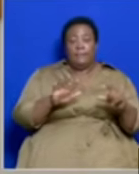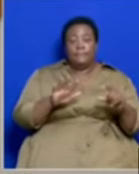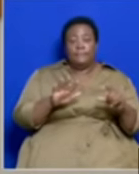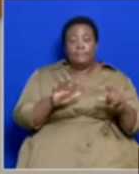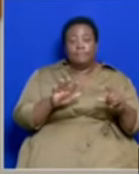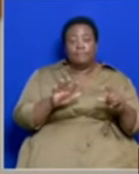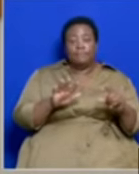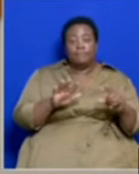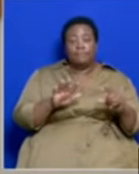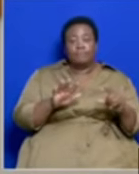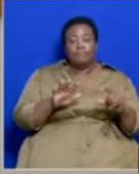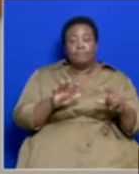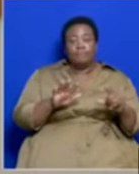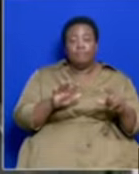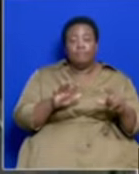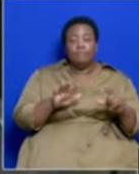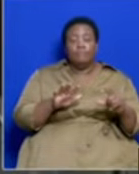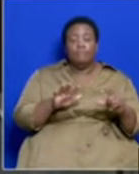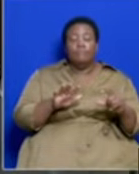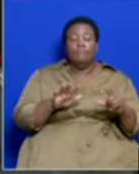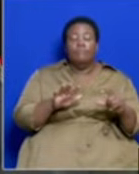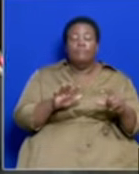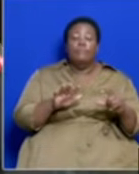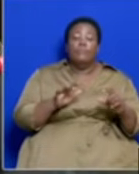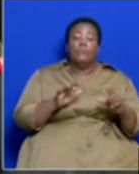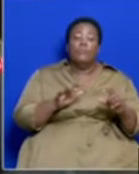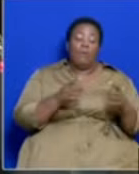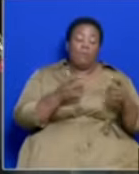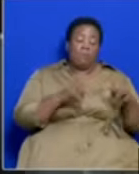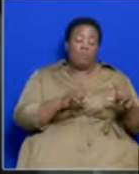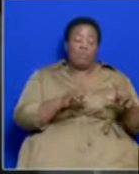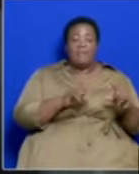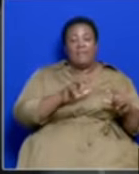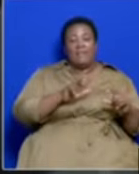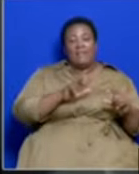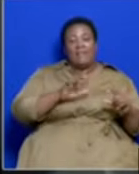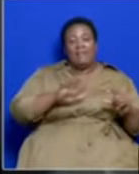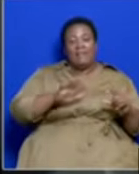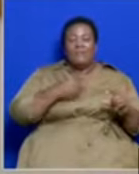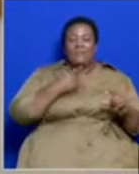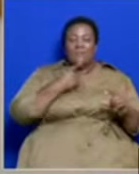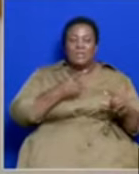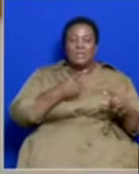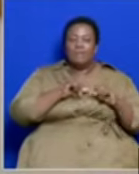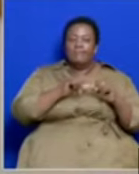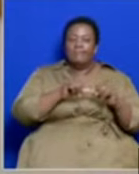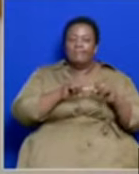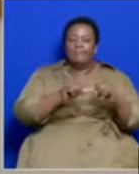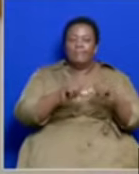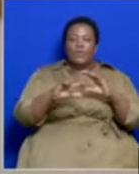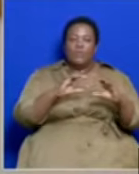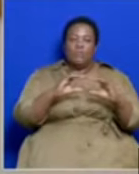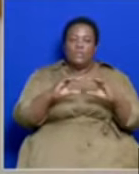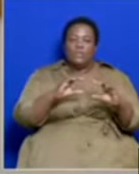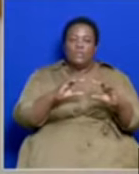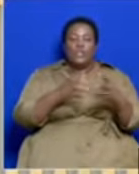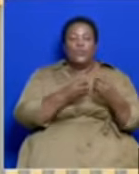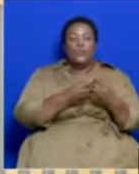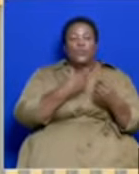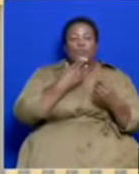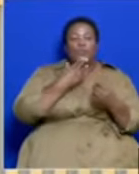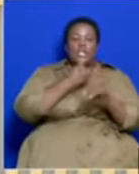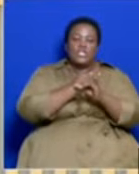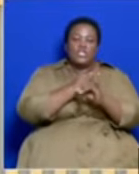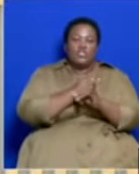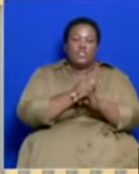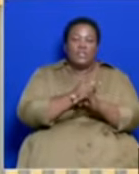You deal at paragraph 85 with ongoing, you say, communications with the institutions whose members we investigate. You